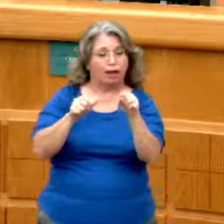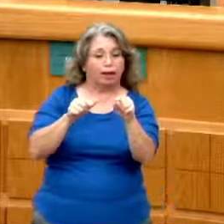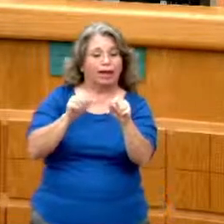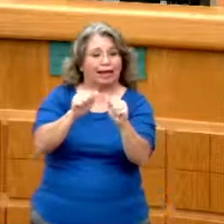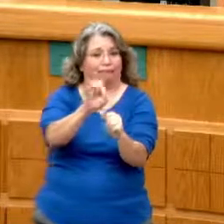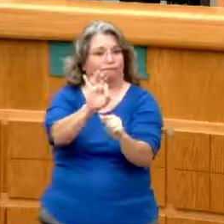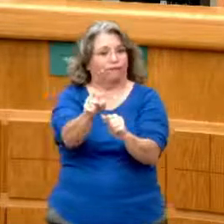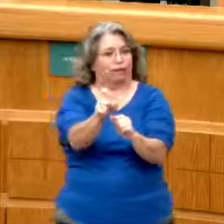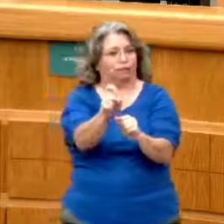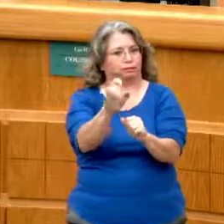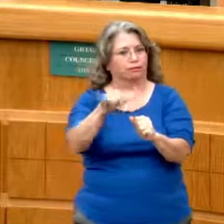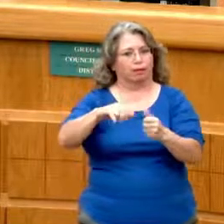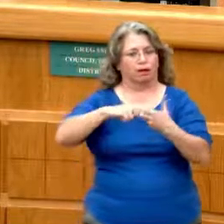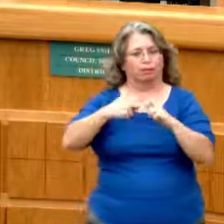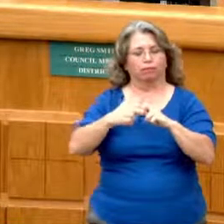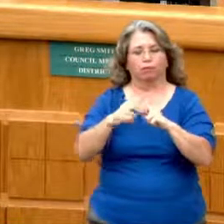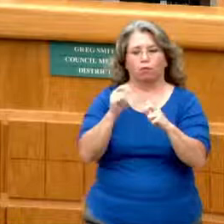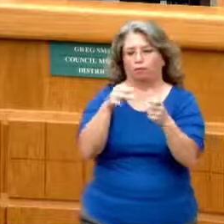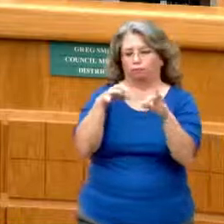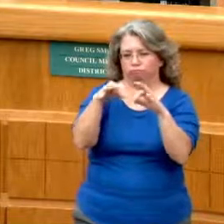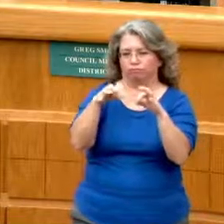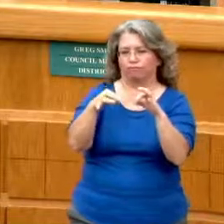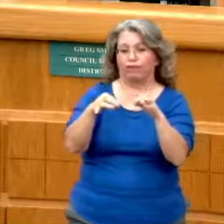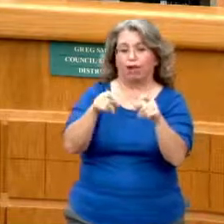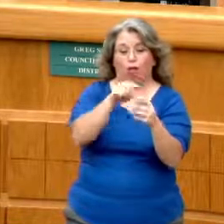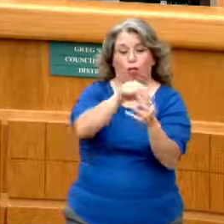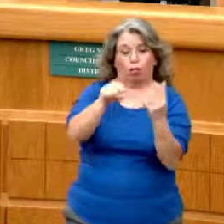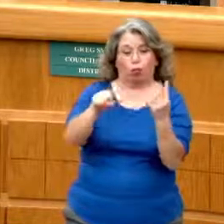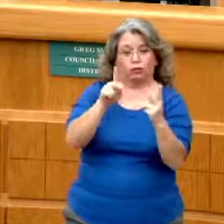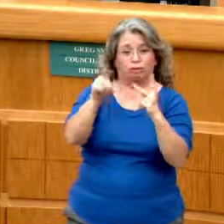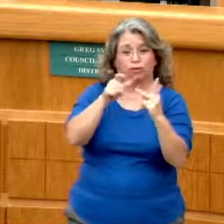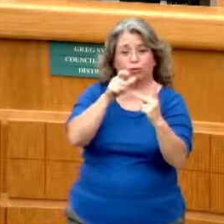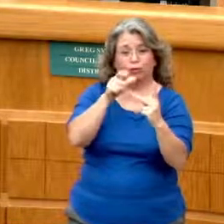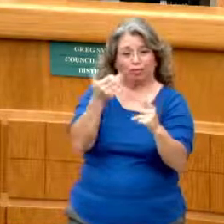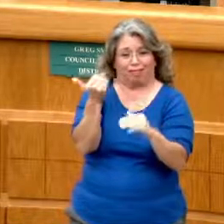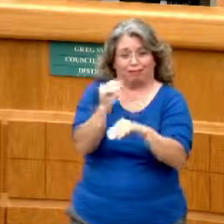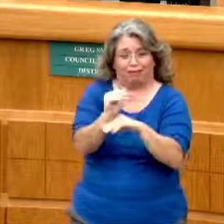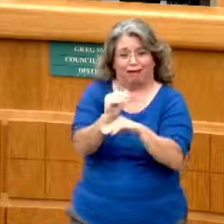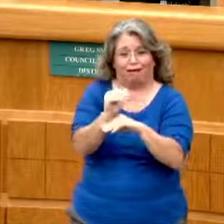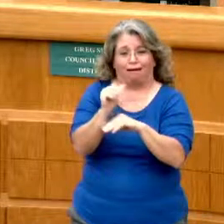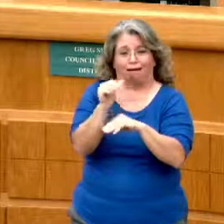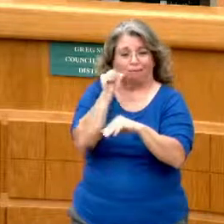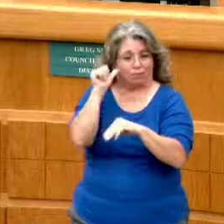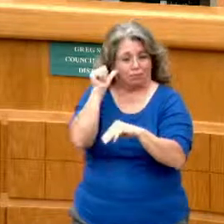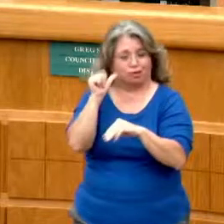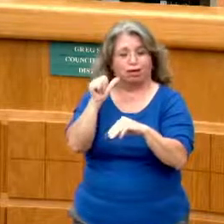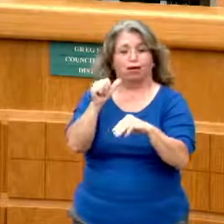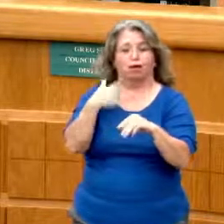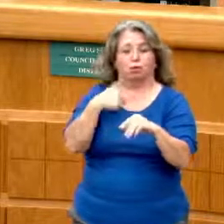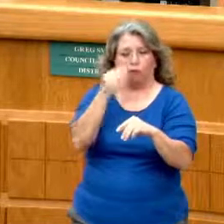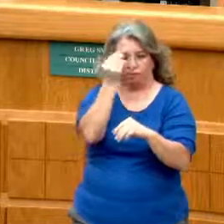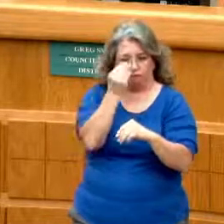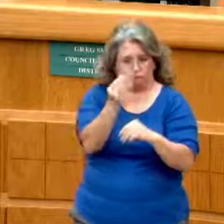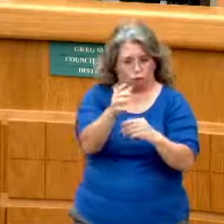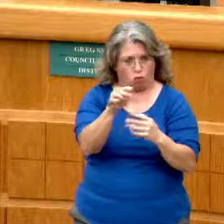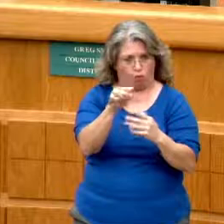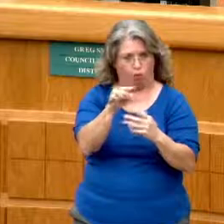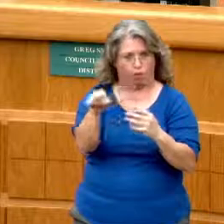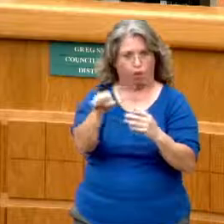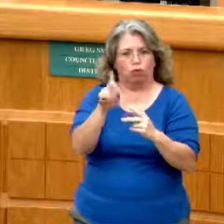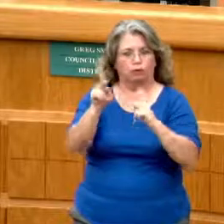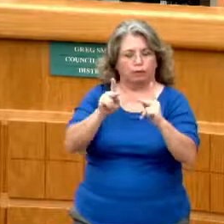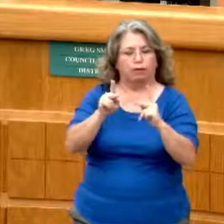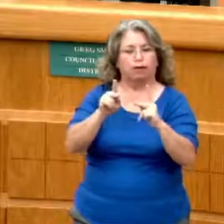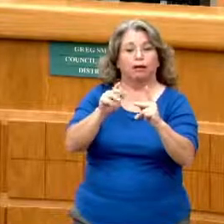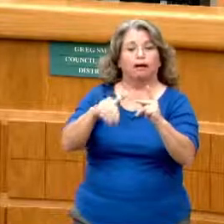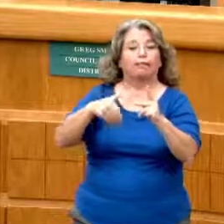today. And so we told the individuals last night and yesterday with our reverse alert that the next